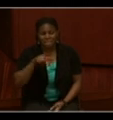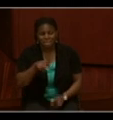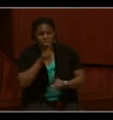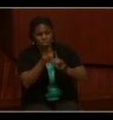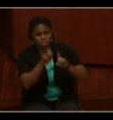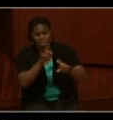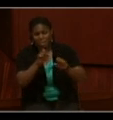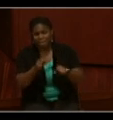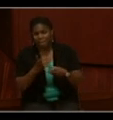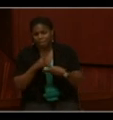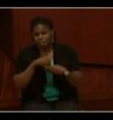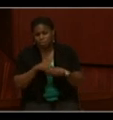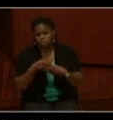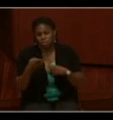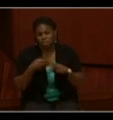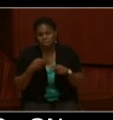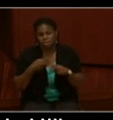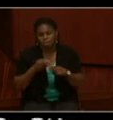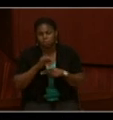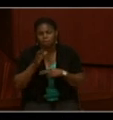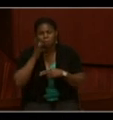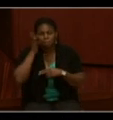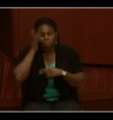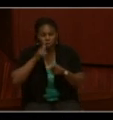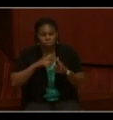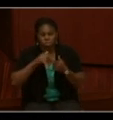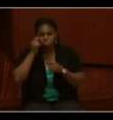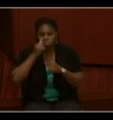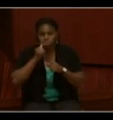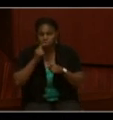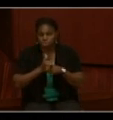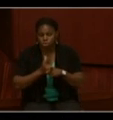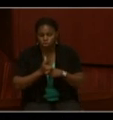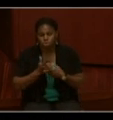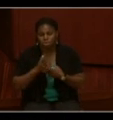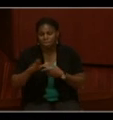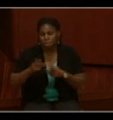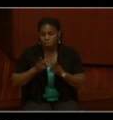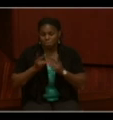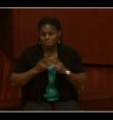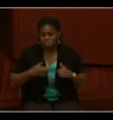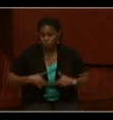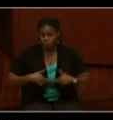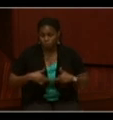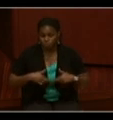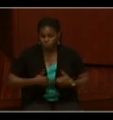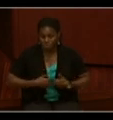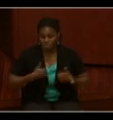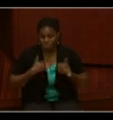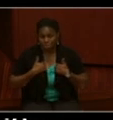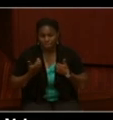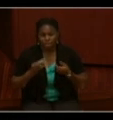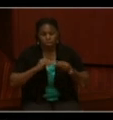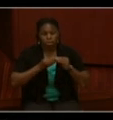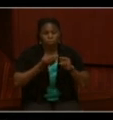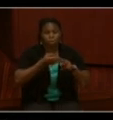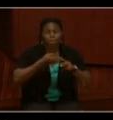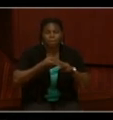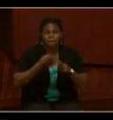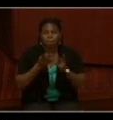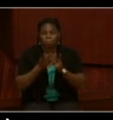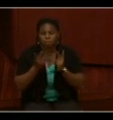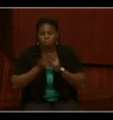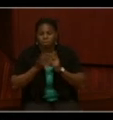also include the names of parents, siblings, their places of residence, the number and the names and places of birth of